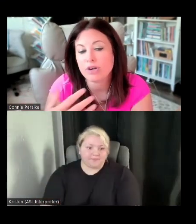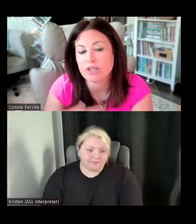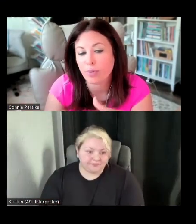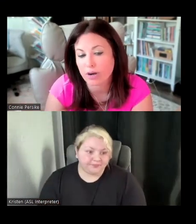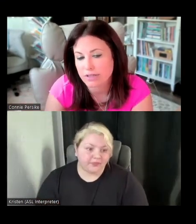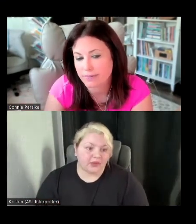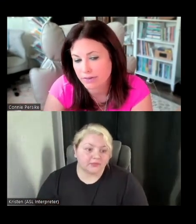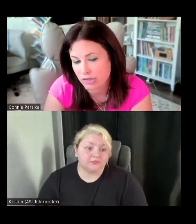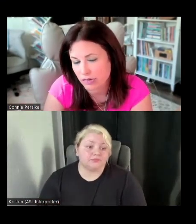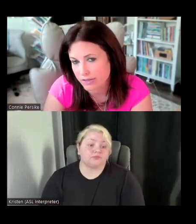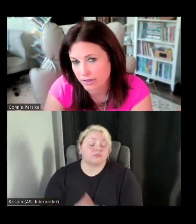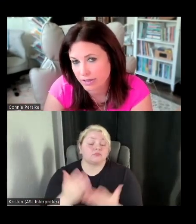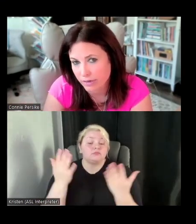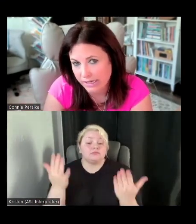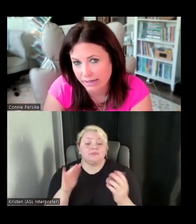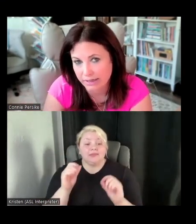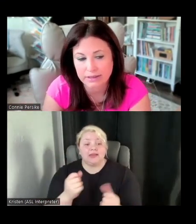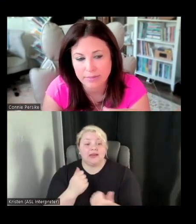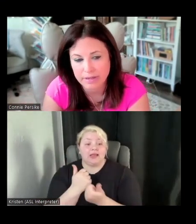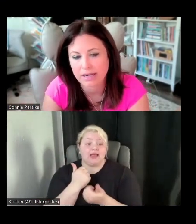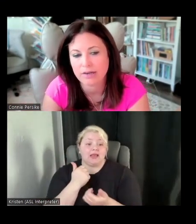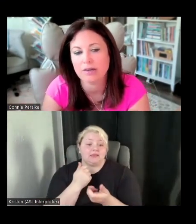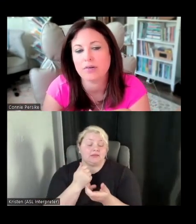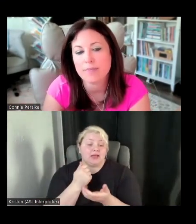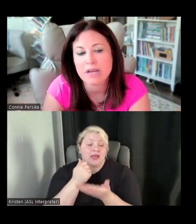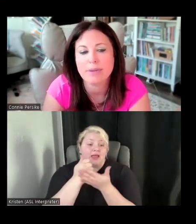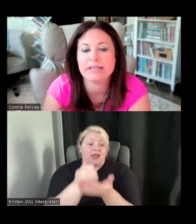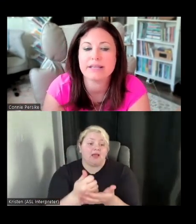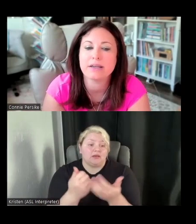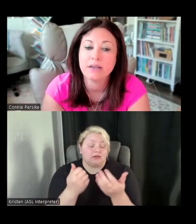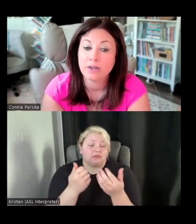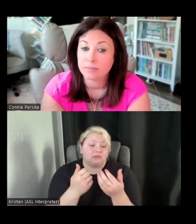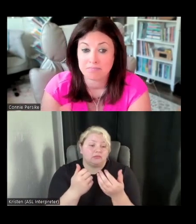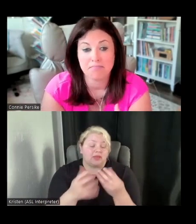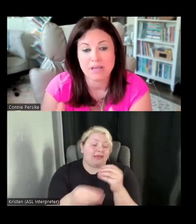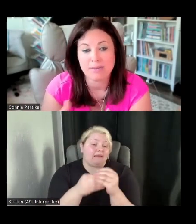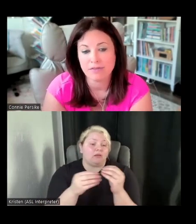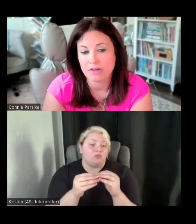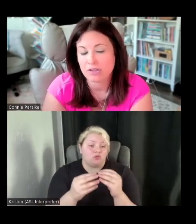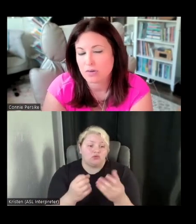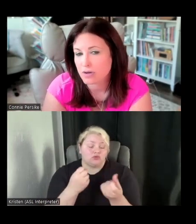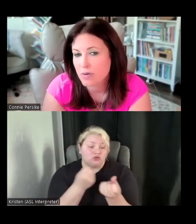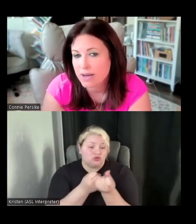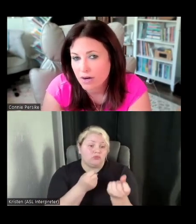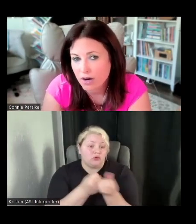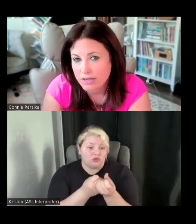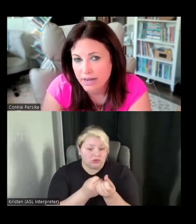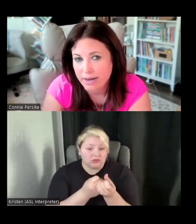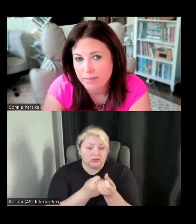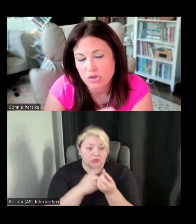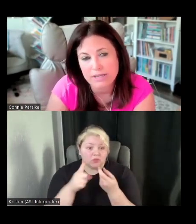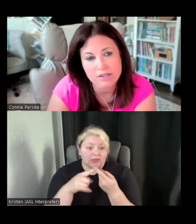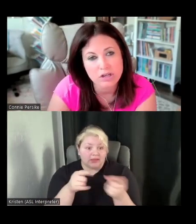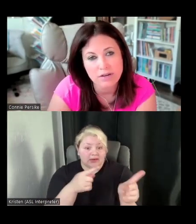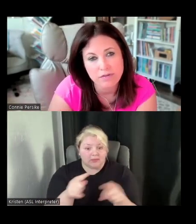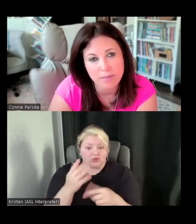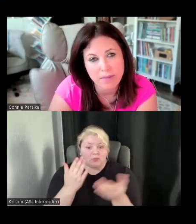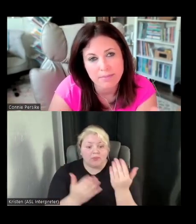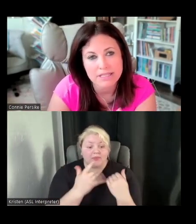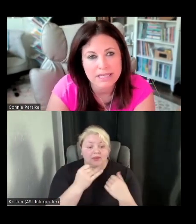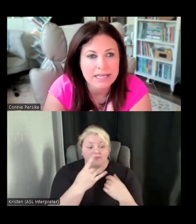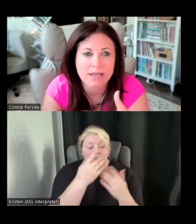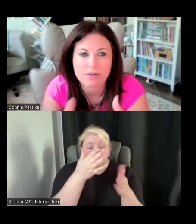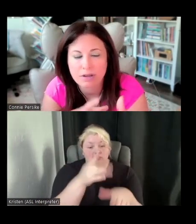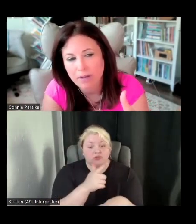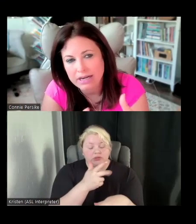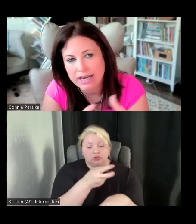add more supports around the stressor if we can't eliminate it or minimize it. Maybe for a student who has a hard time transitioning from mom